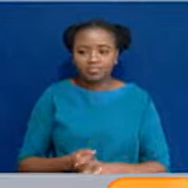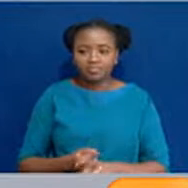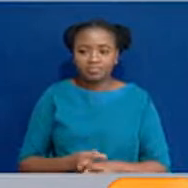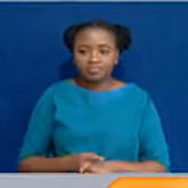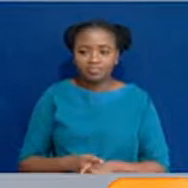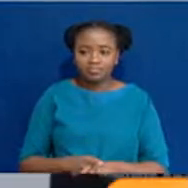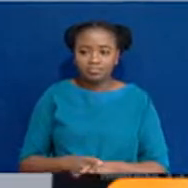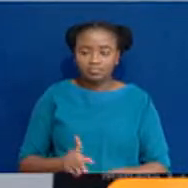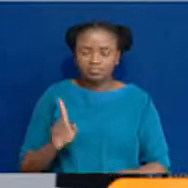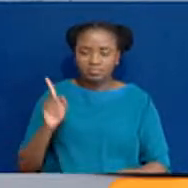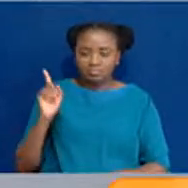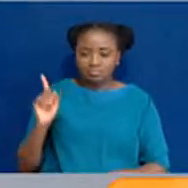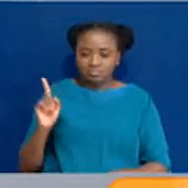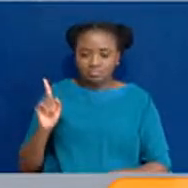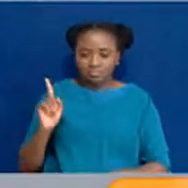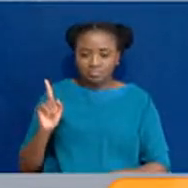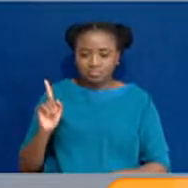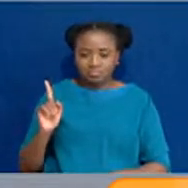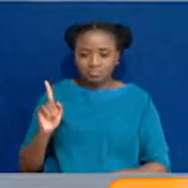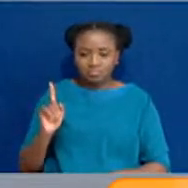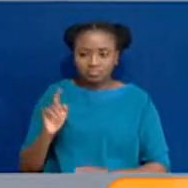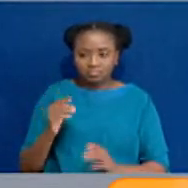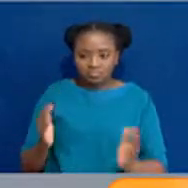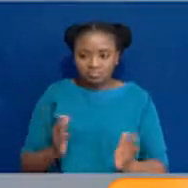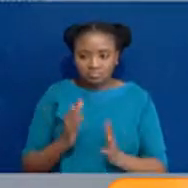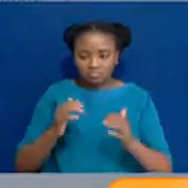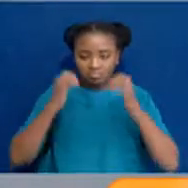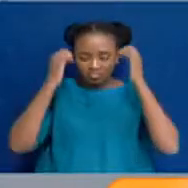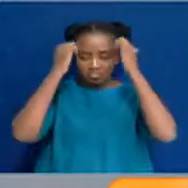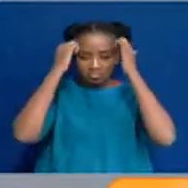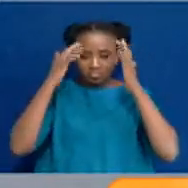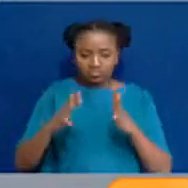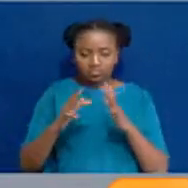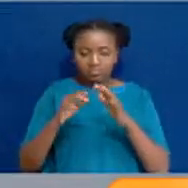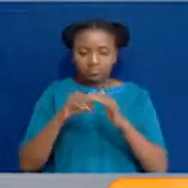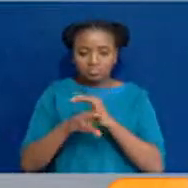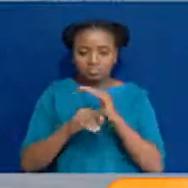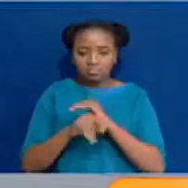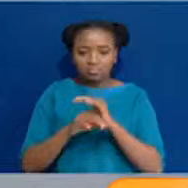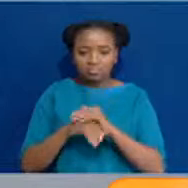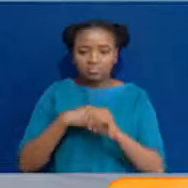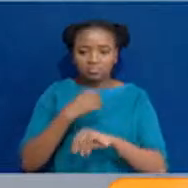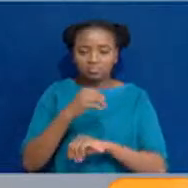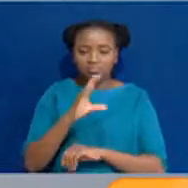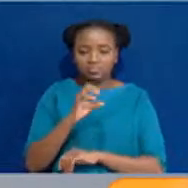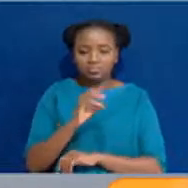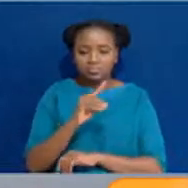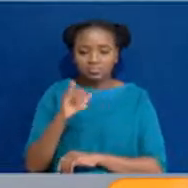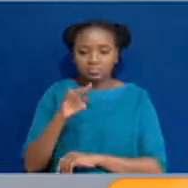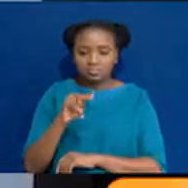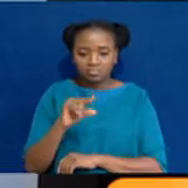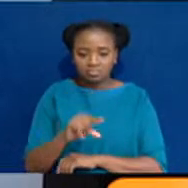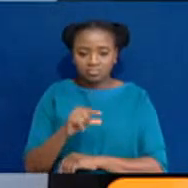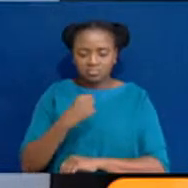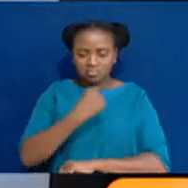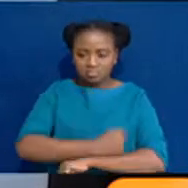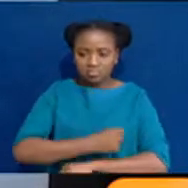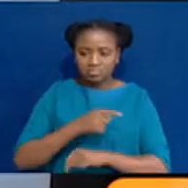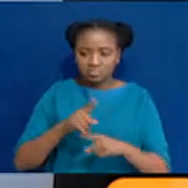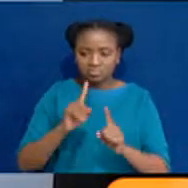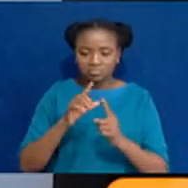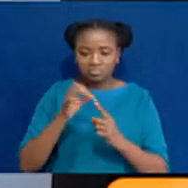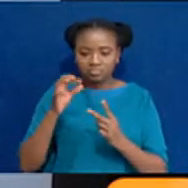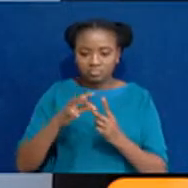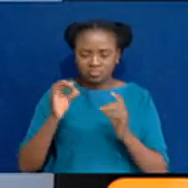has an online platform where interested students enroll and directly get access to coding schools of their choice. When the deal is